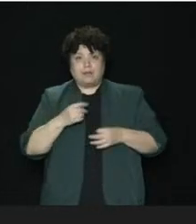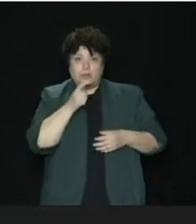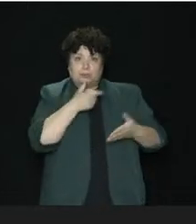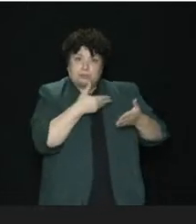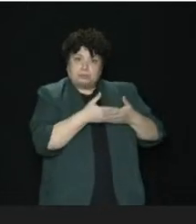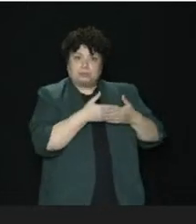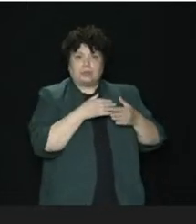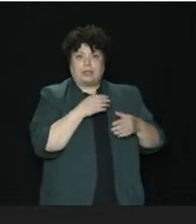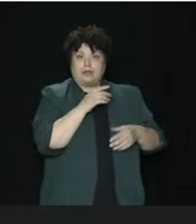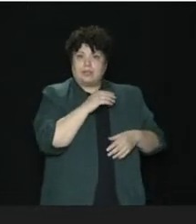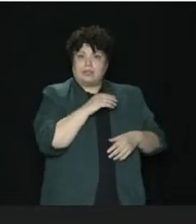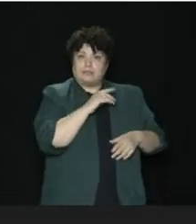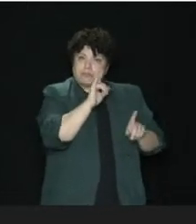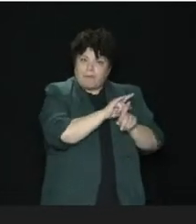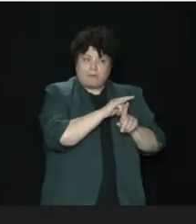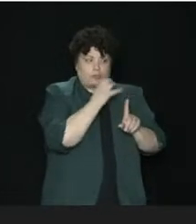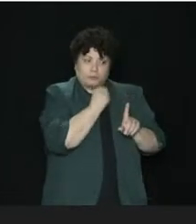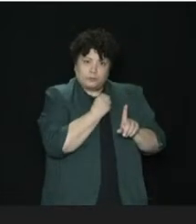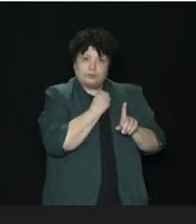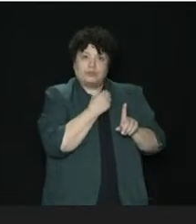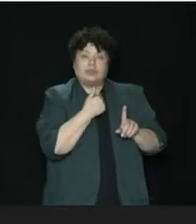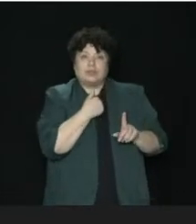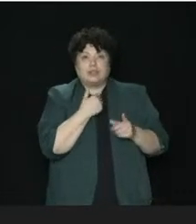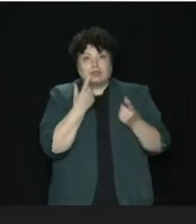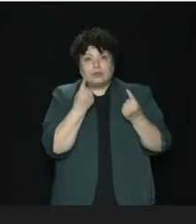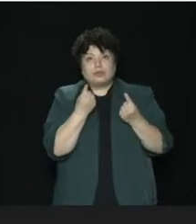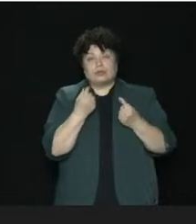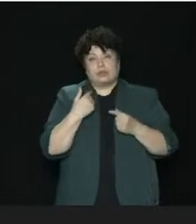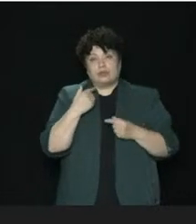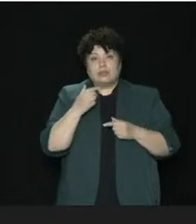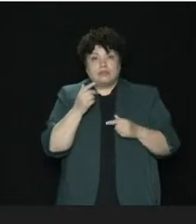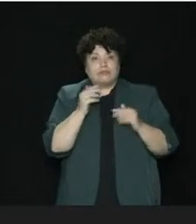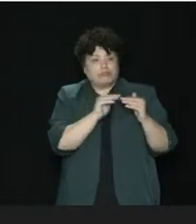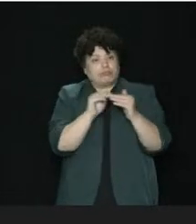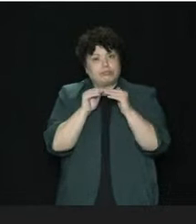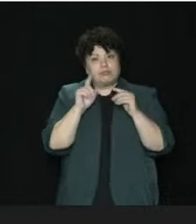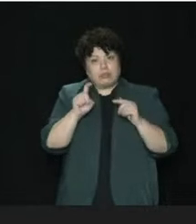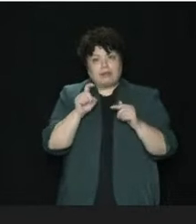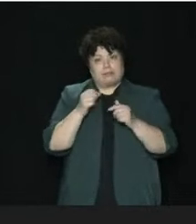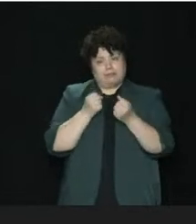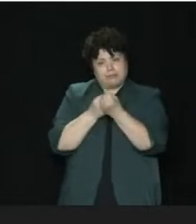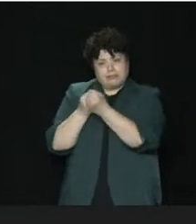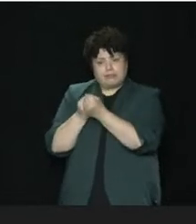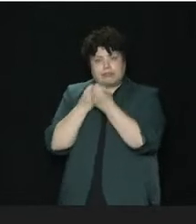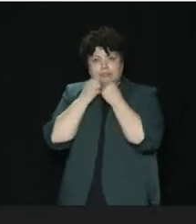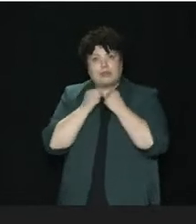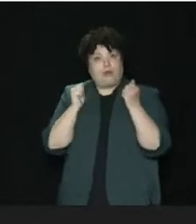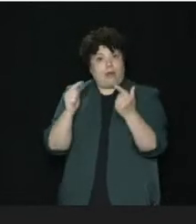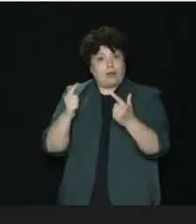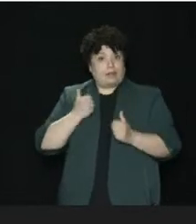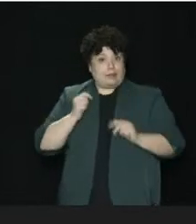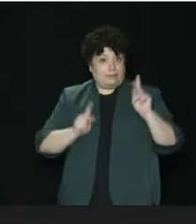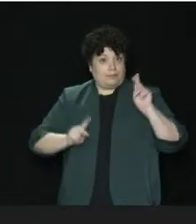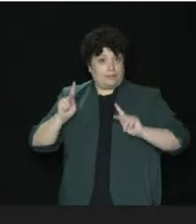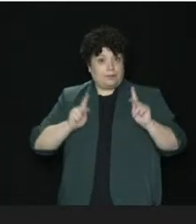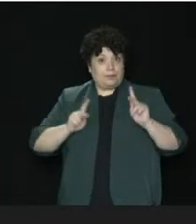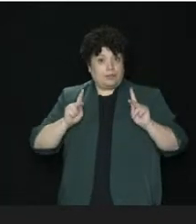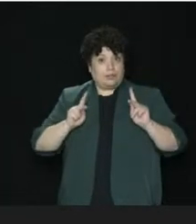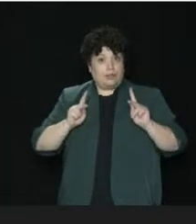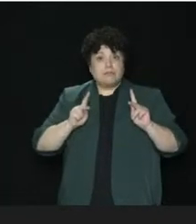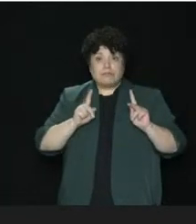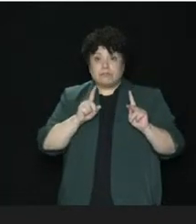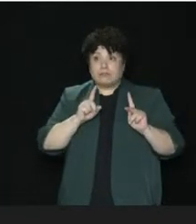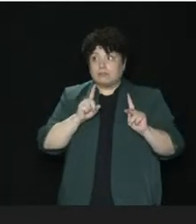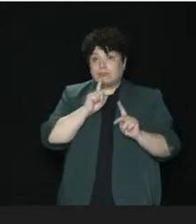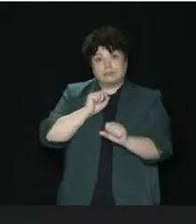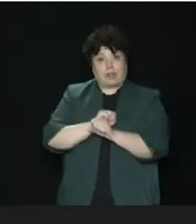my part to ensure that all Canadians get through this as quickly as possible. And that's the reality. We